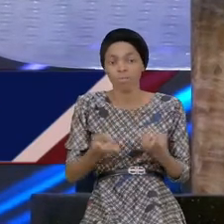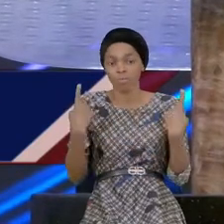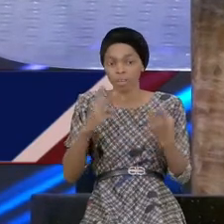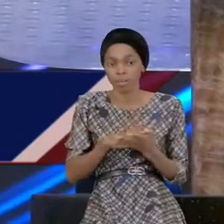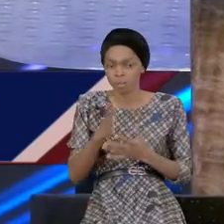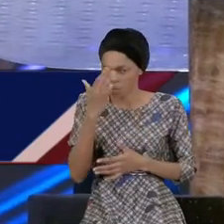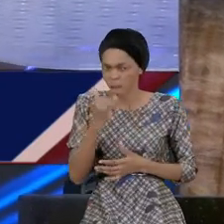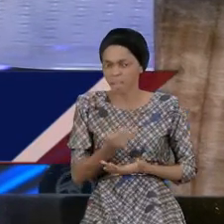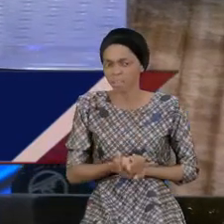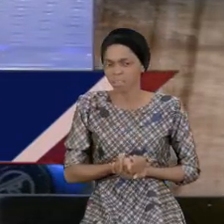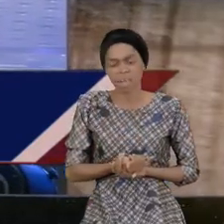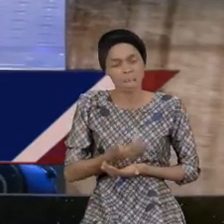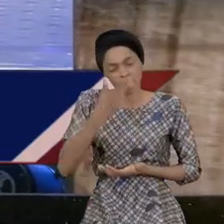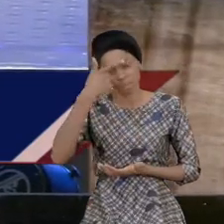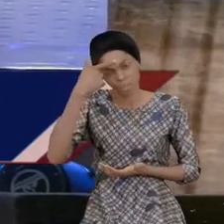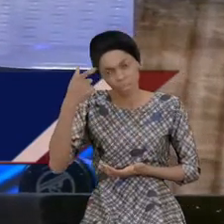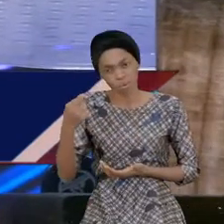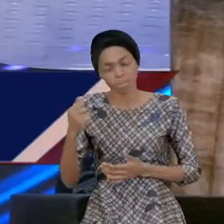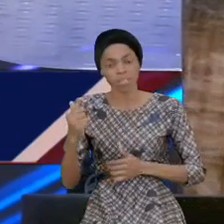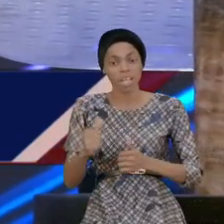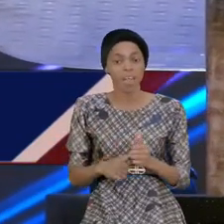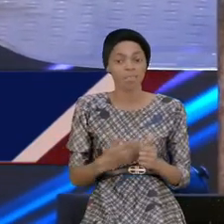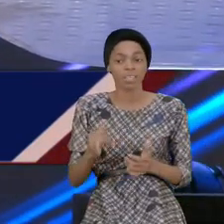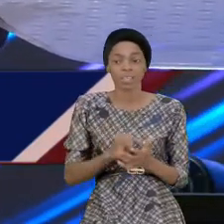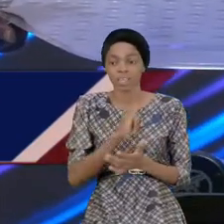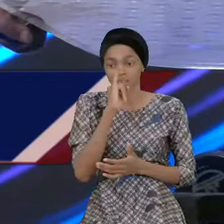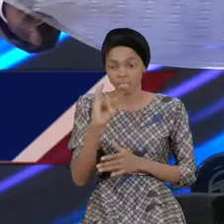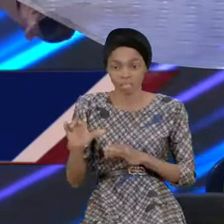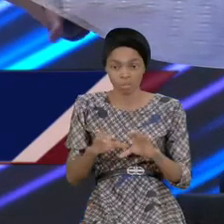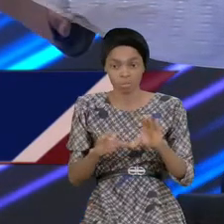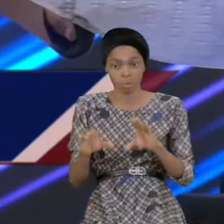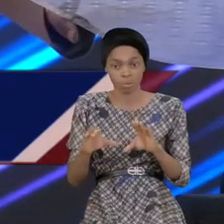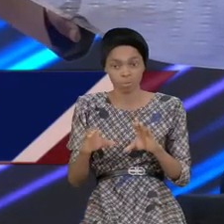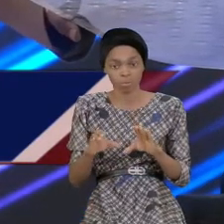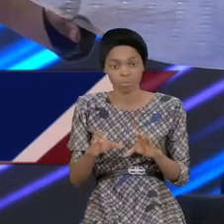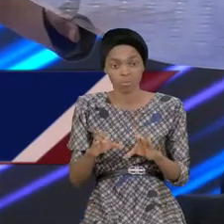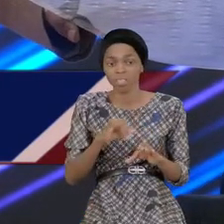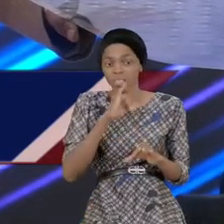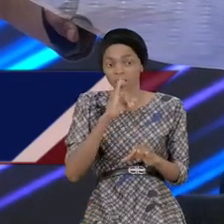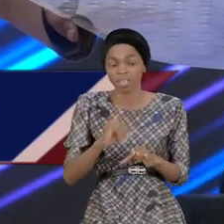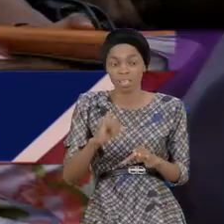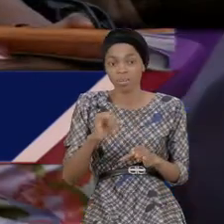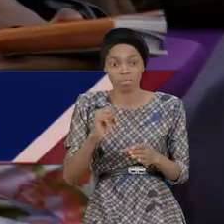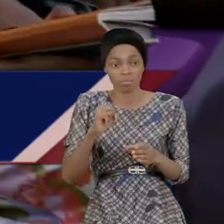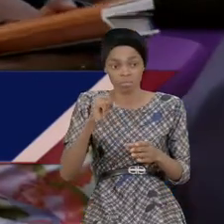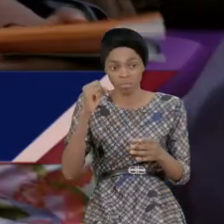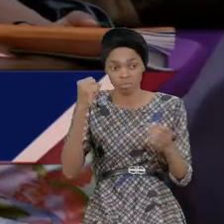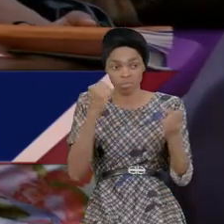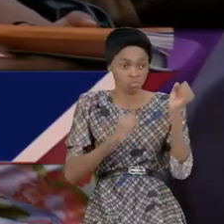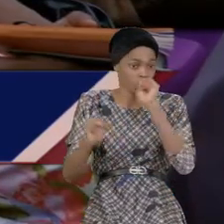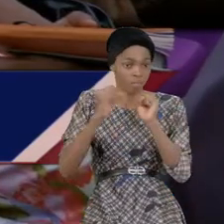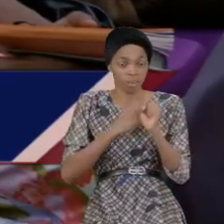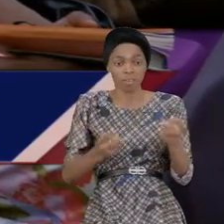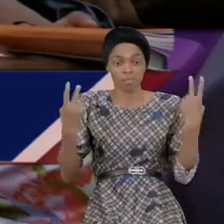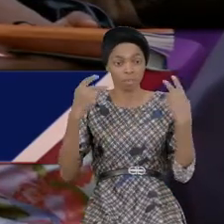Why? Everything that is done in strife of vainglory will not be